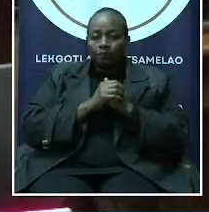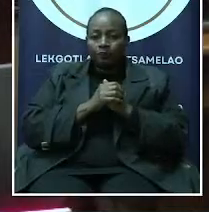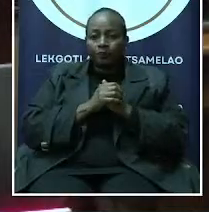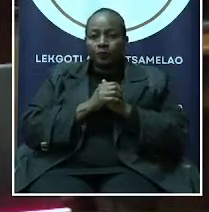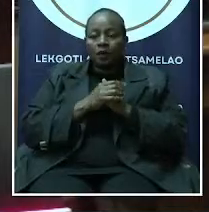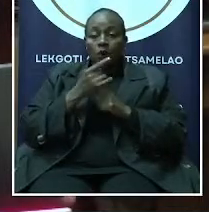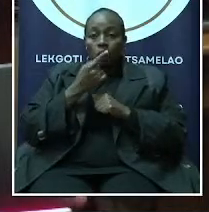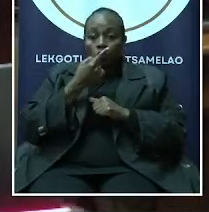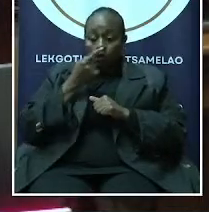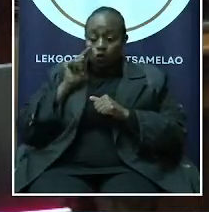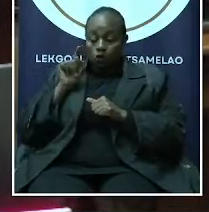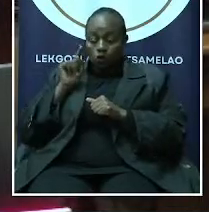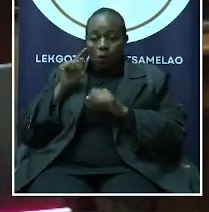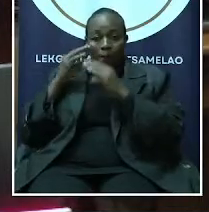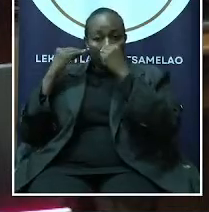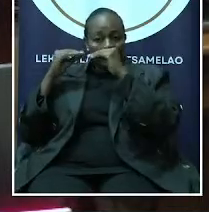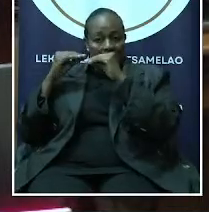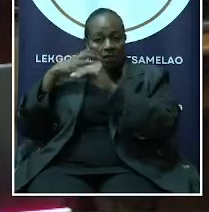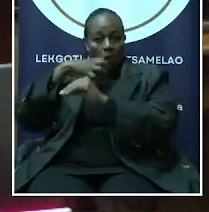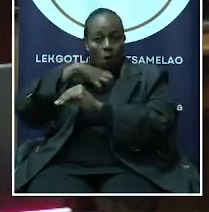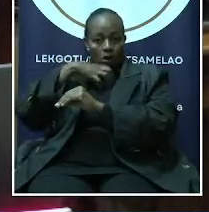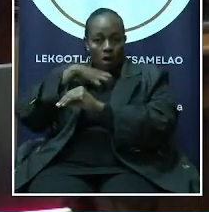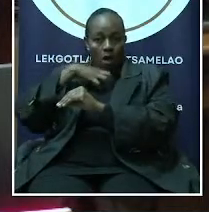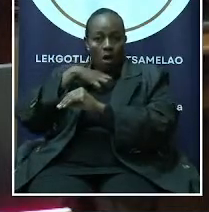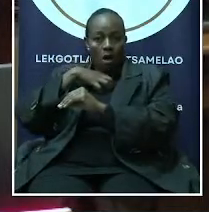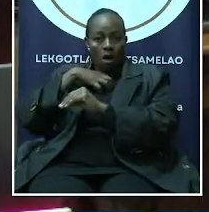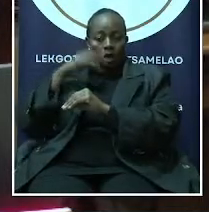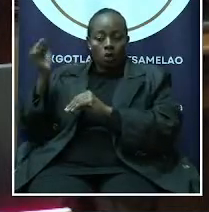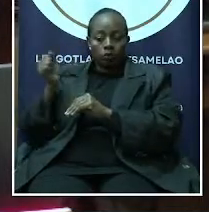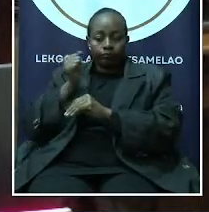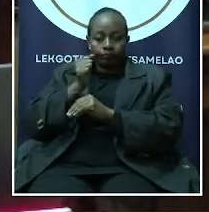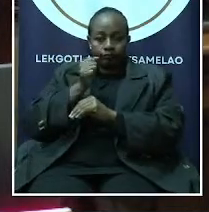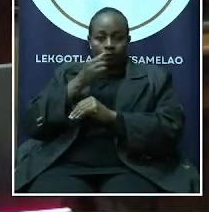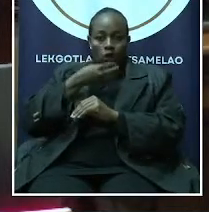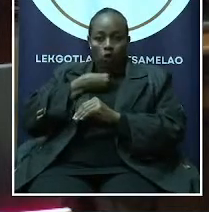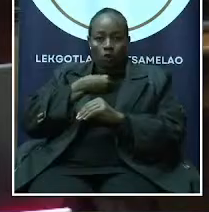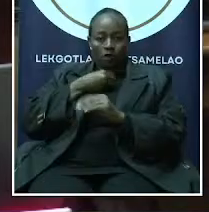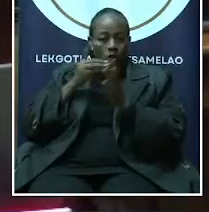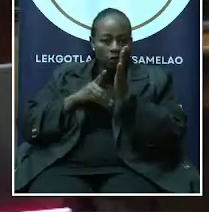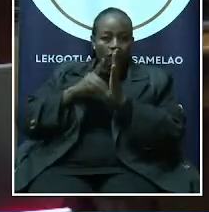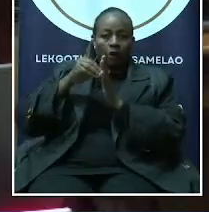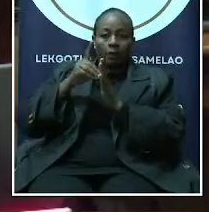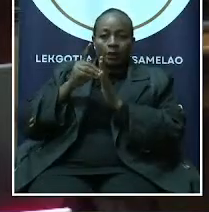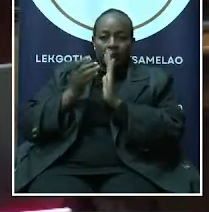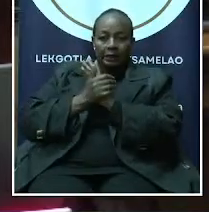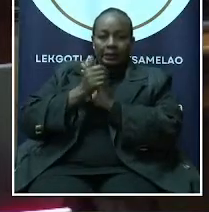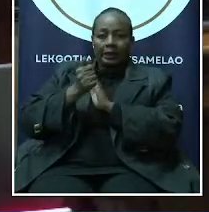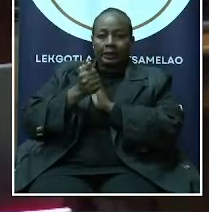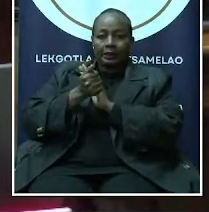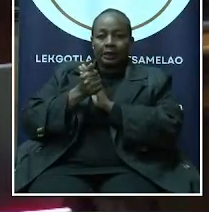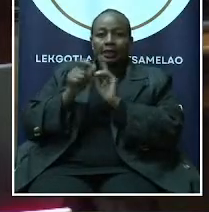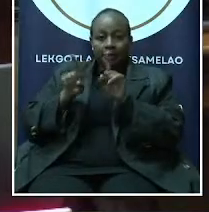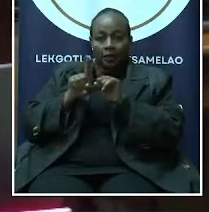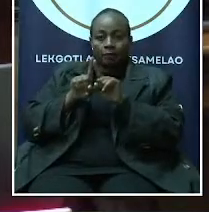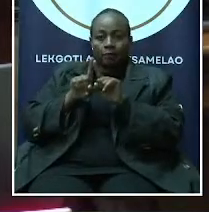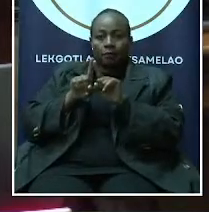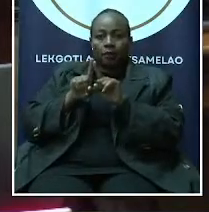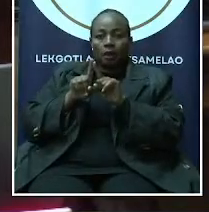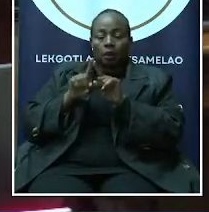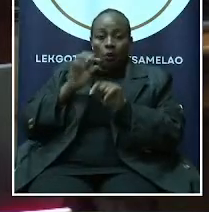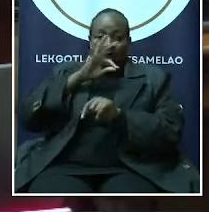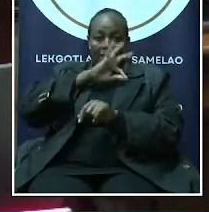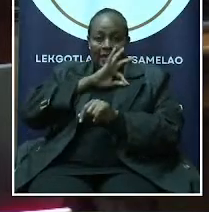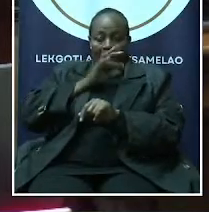as a business, take in young people, you develop them, you give them skills, and you give them a job with a